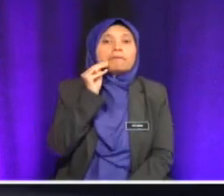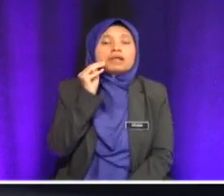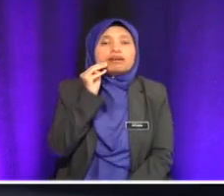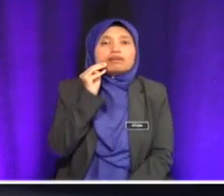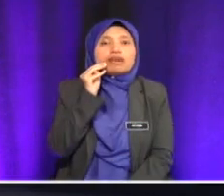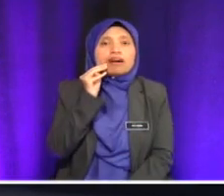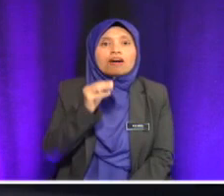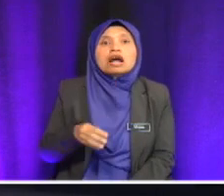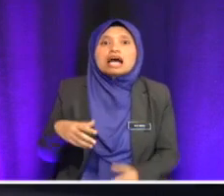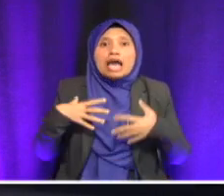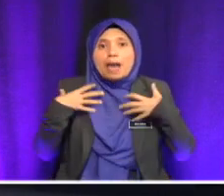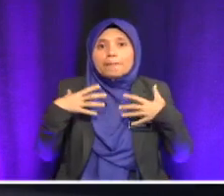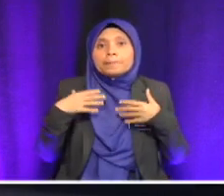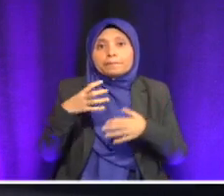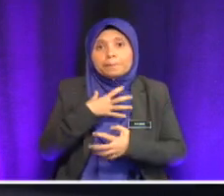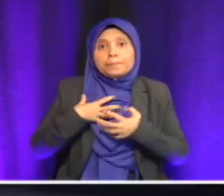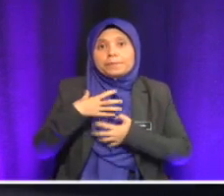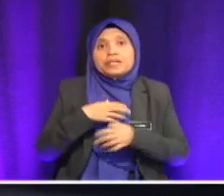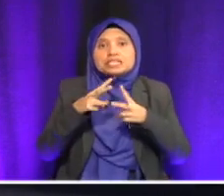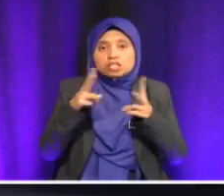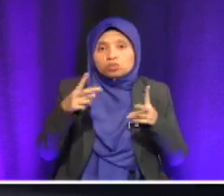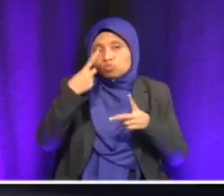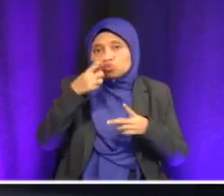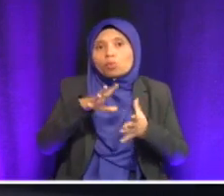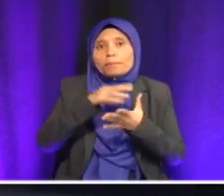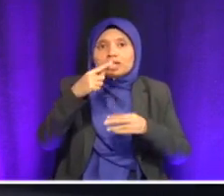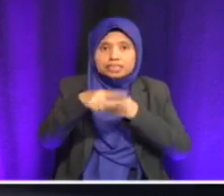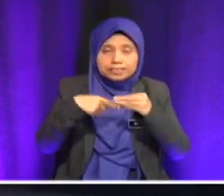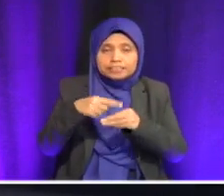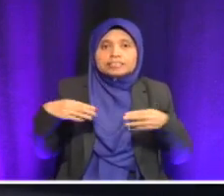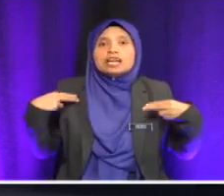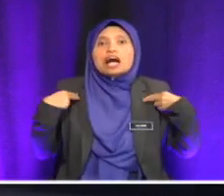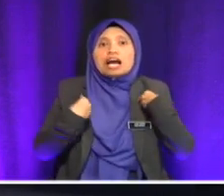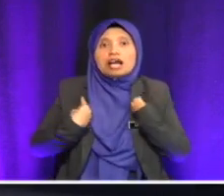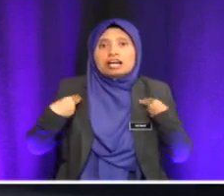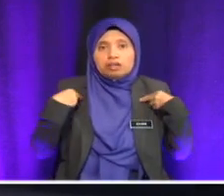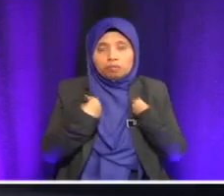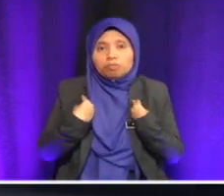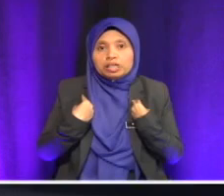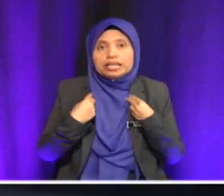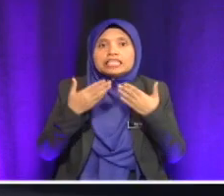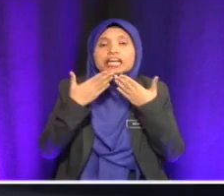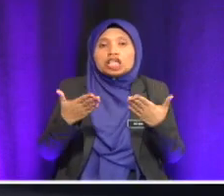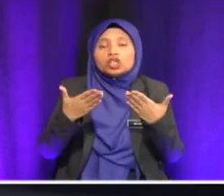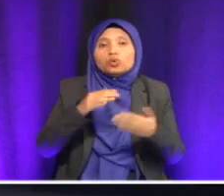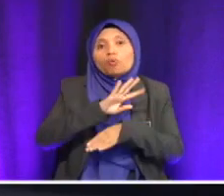and fun lesson on amazing animals. Thank you so much to all our friends on Google Meets and for those of you watching.